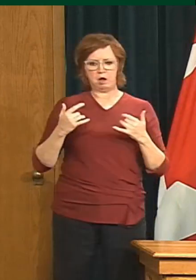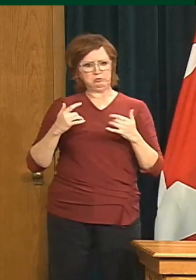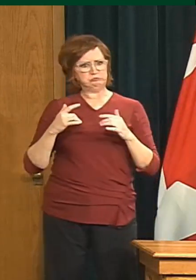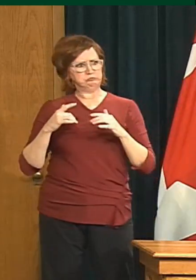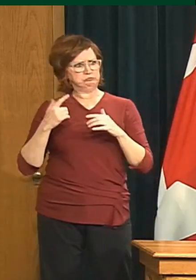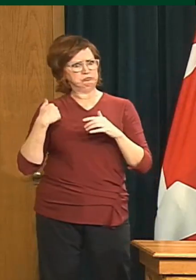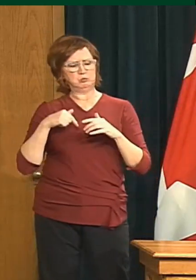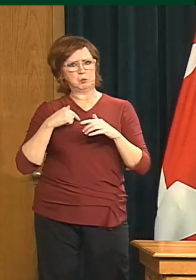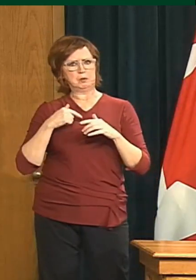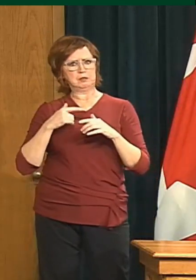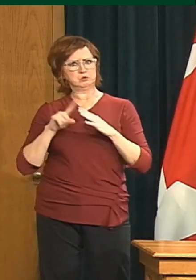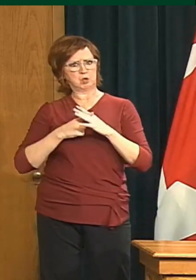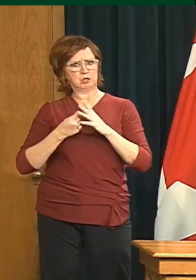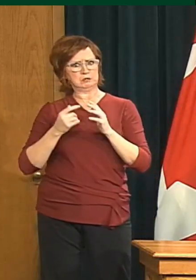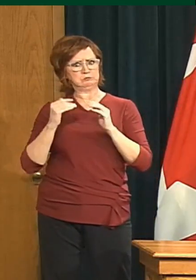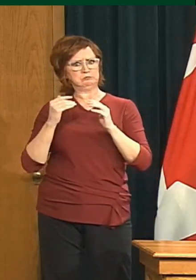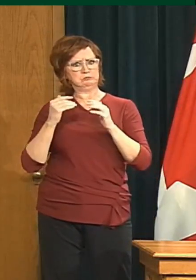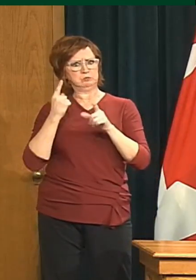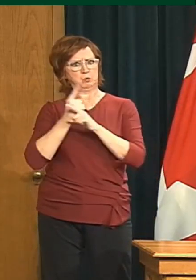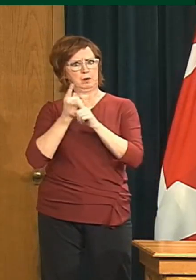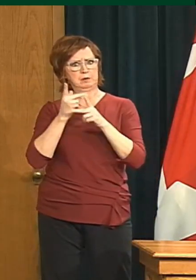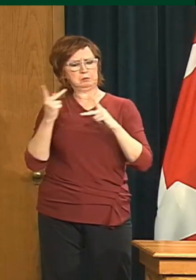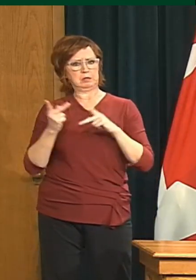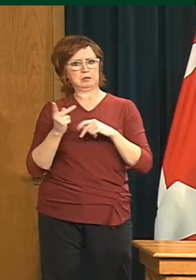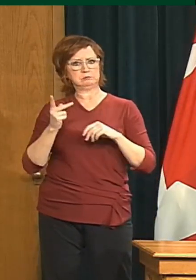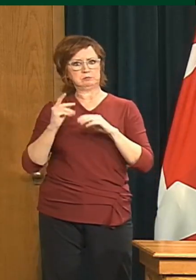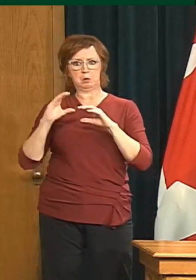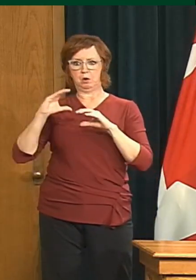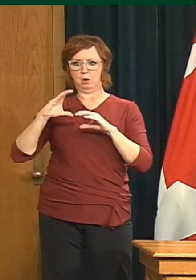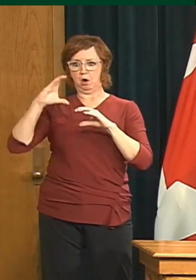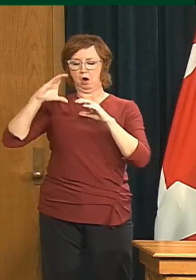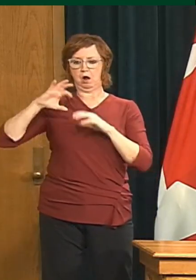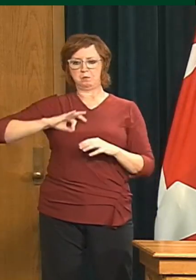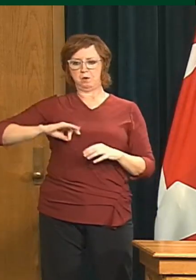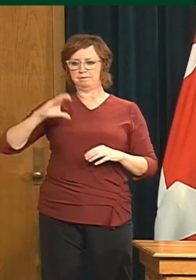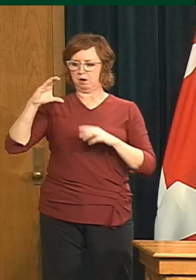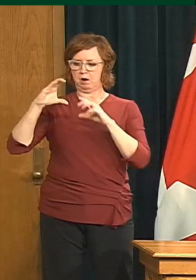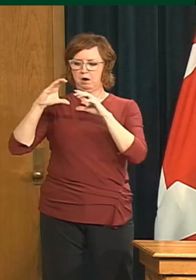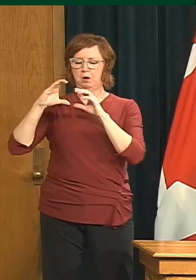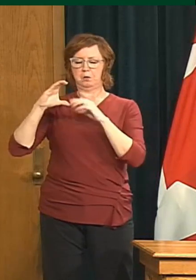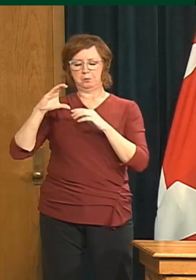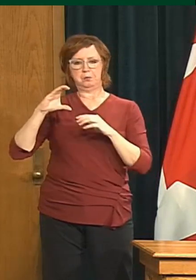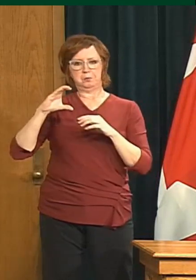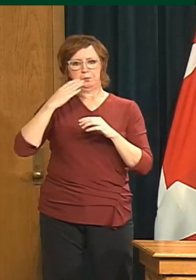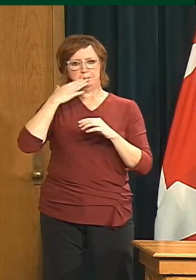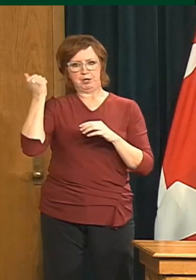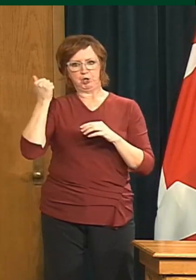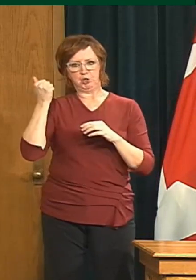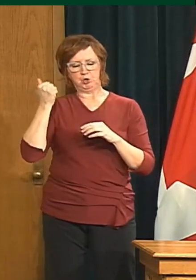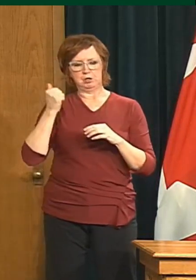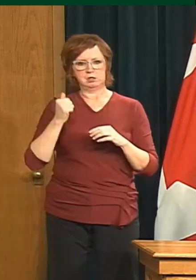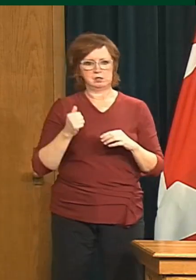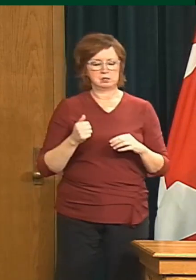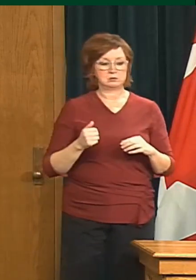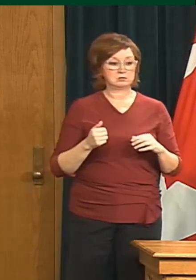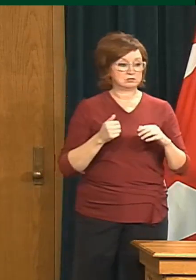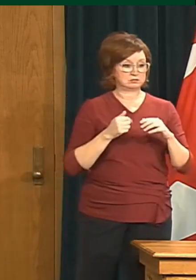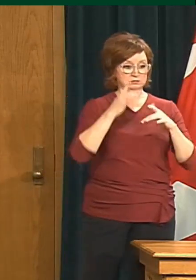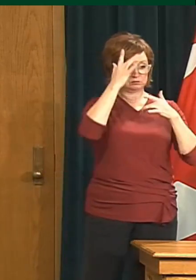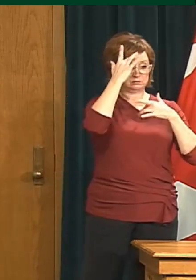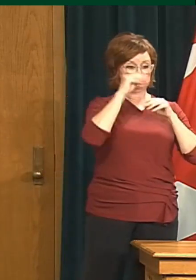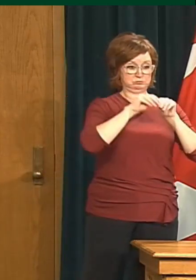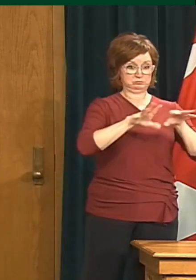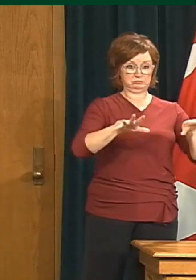to stimulate the economy. When that economy has recovered, then we will be back in a position where our revenues surpass